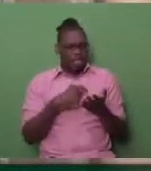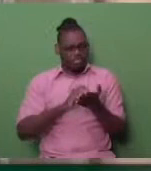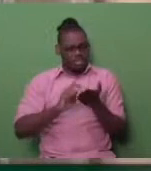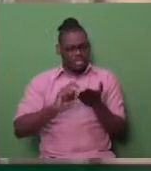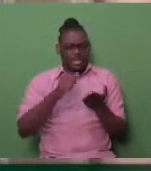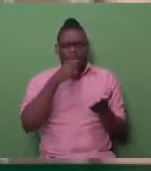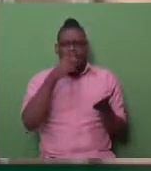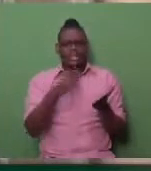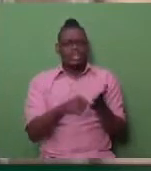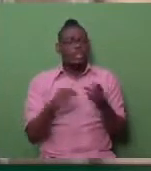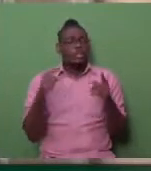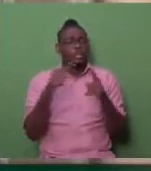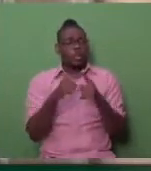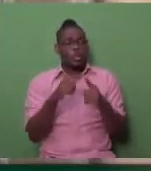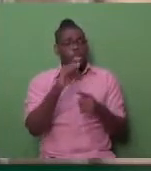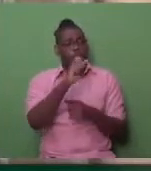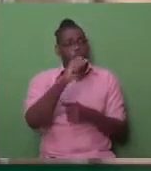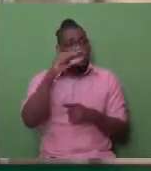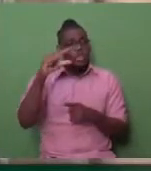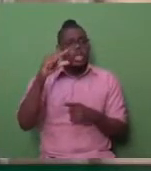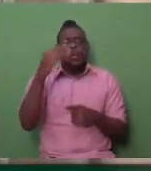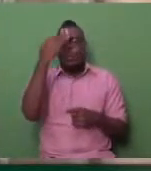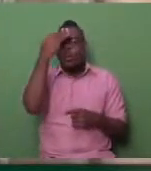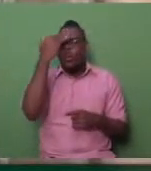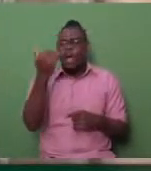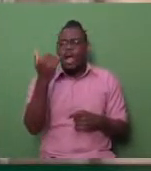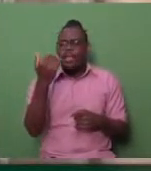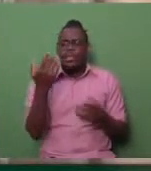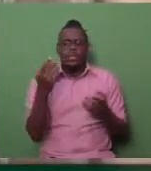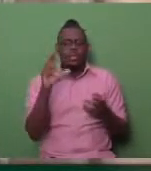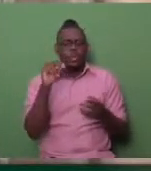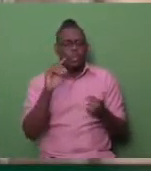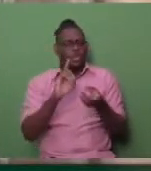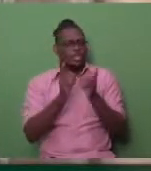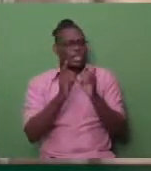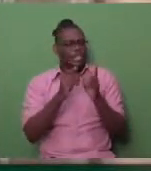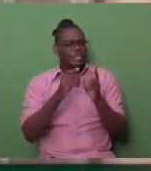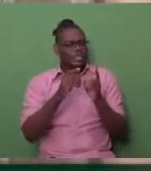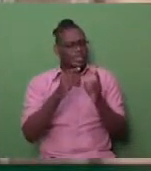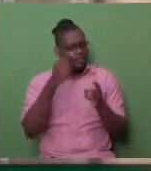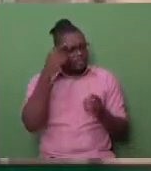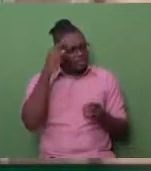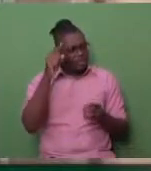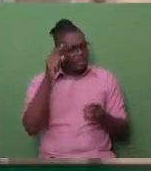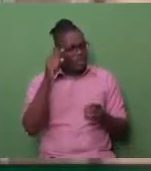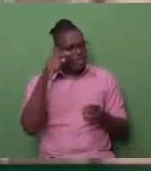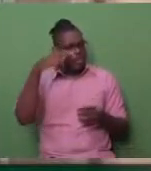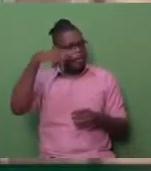for the issuance of a writ of election. So I await a reply.